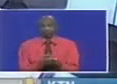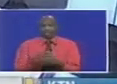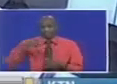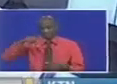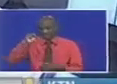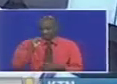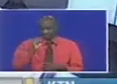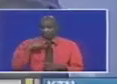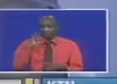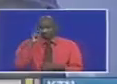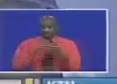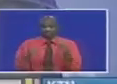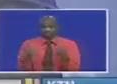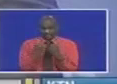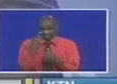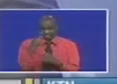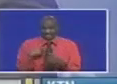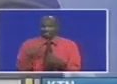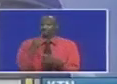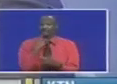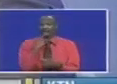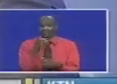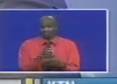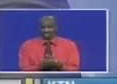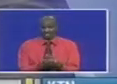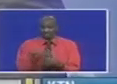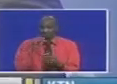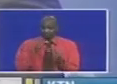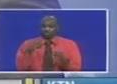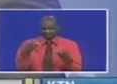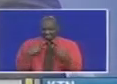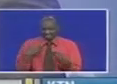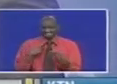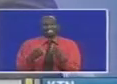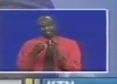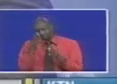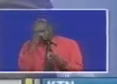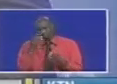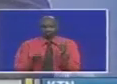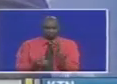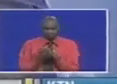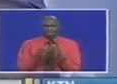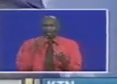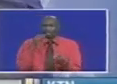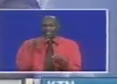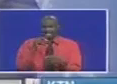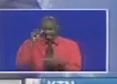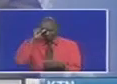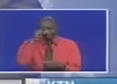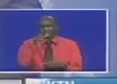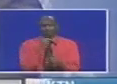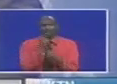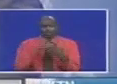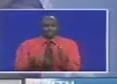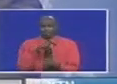Yes. We have seen what has been happening in the county of Turkana. If you can just bring us up to speed as far as efforts by the government